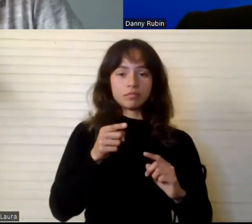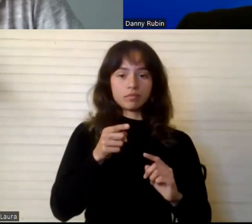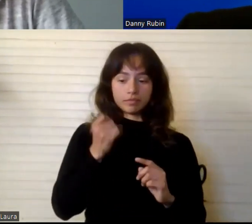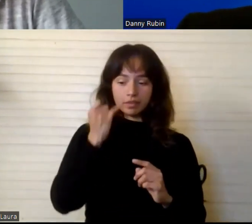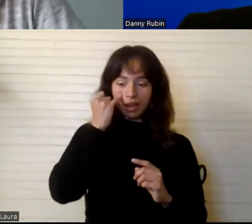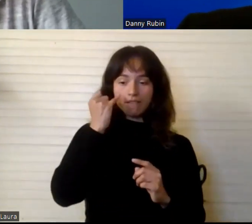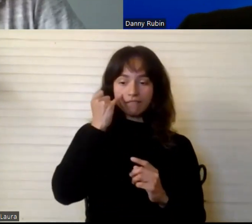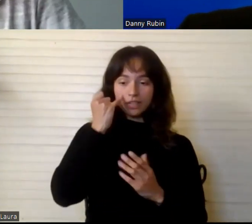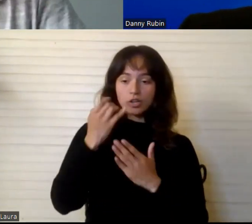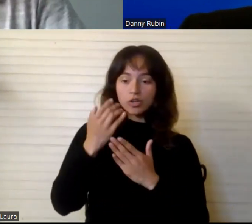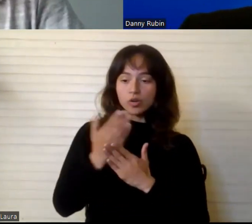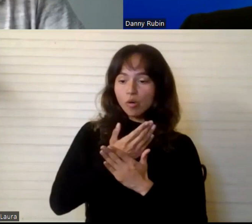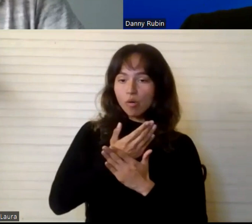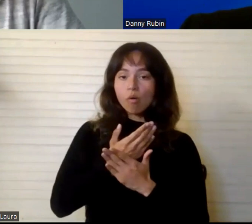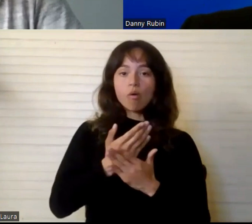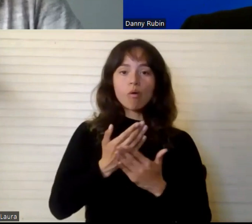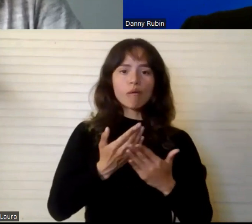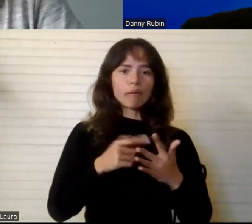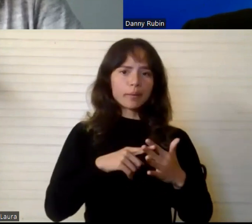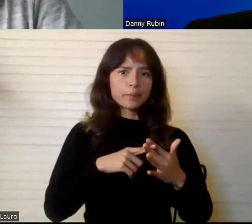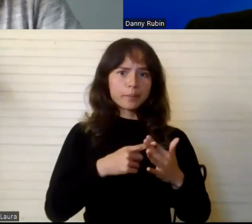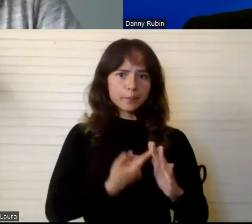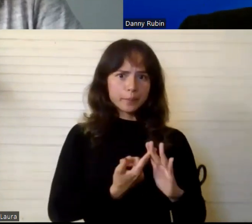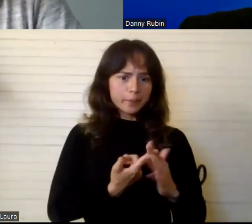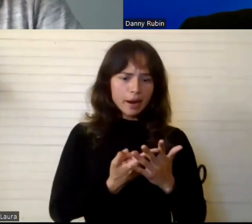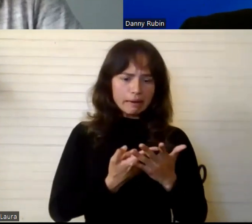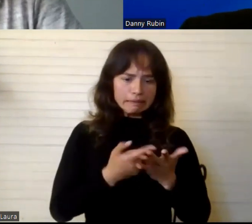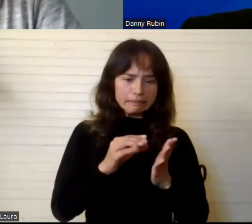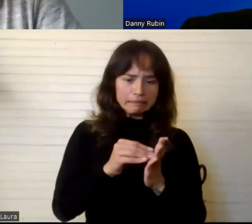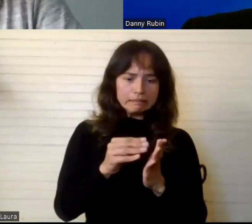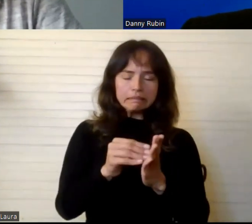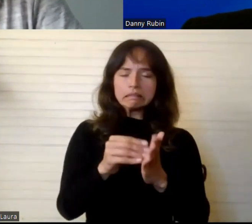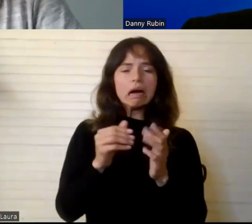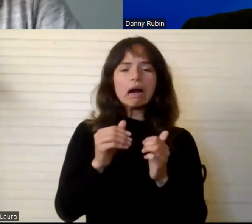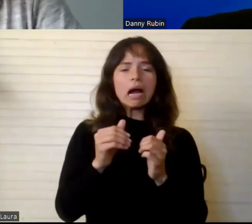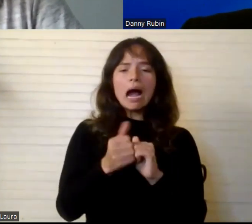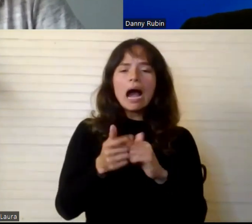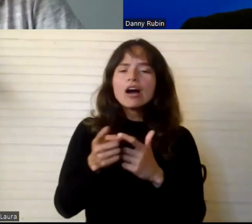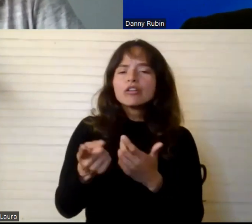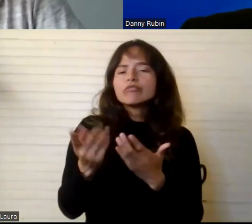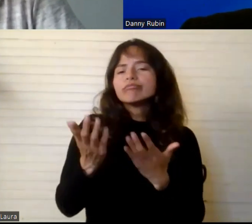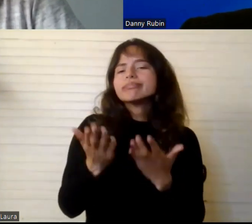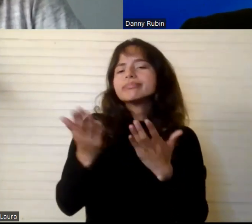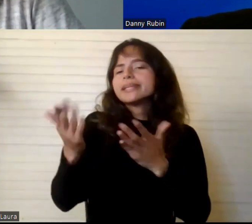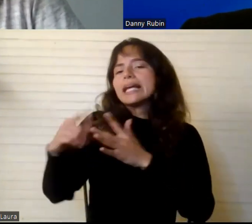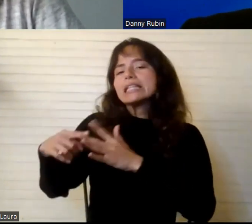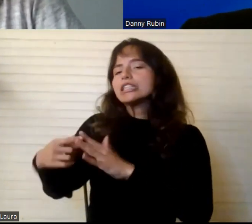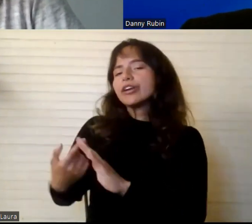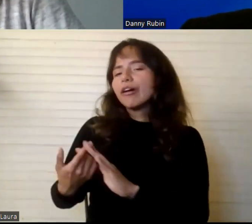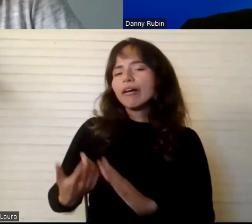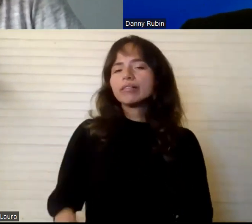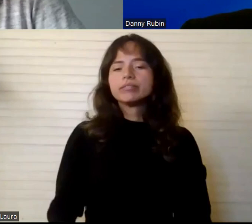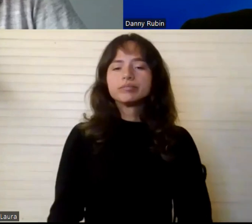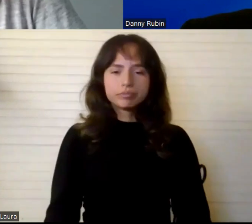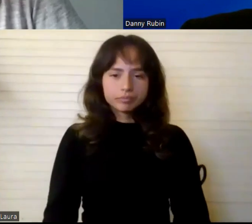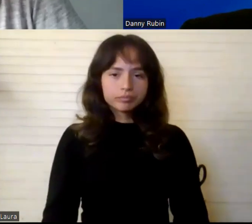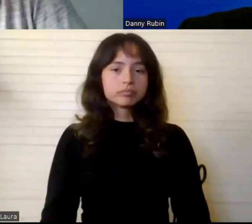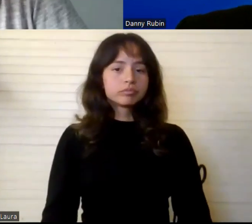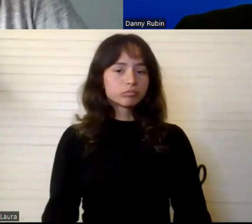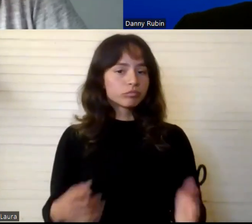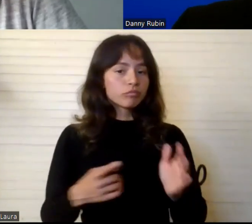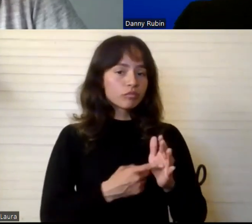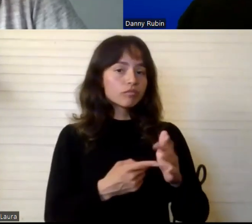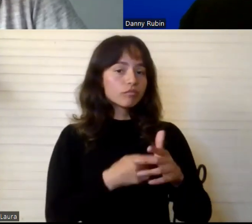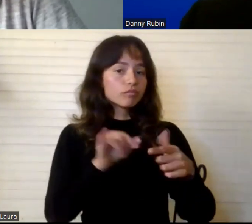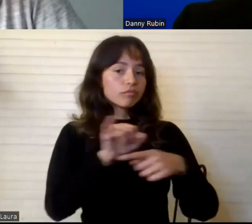So we do offer internships, summer internships for local and some regional college students. Sometimes they're in design development, sometimes they're in